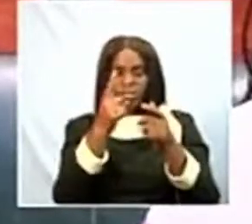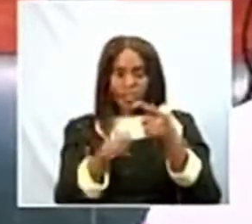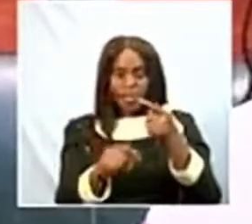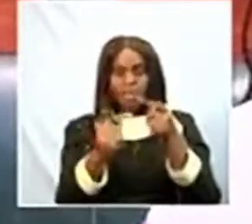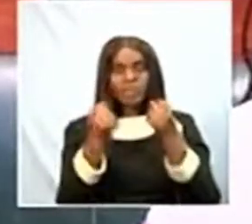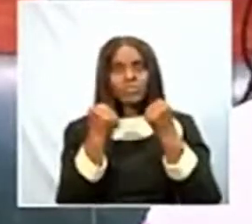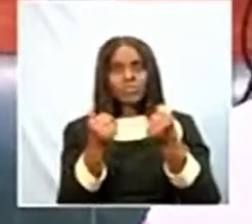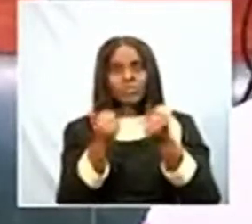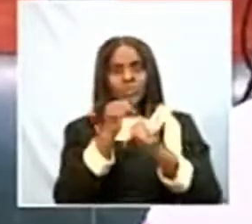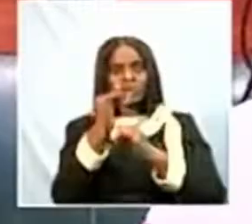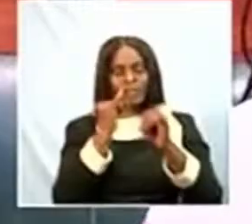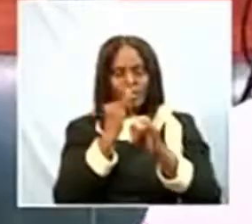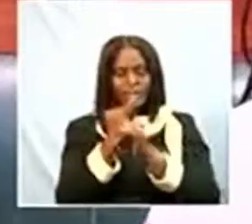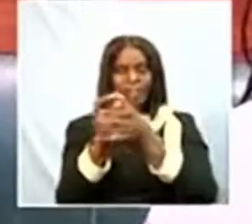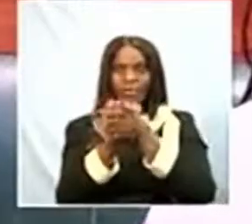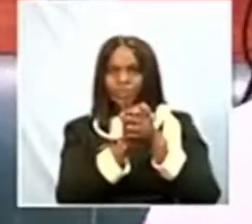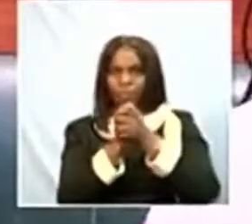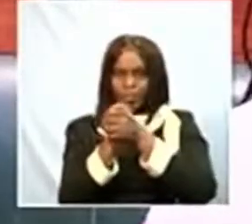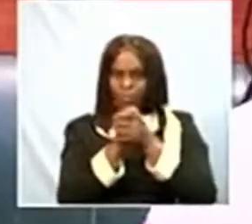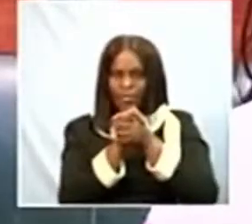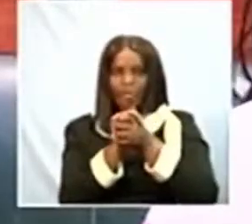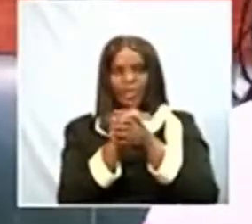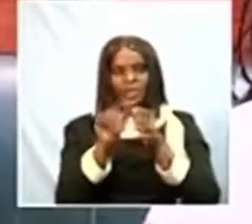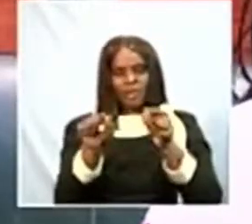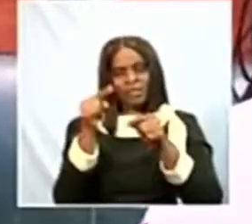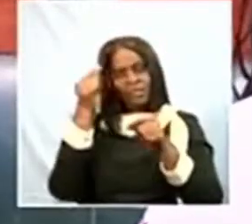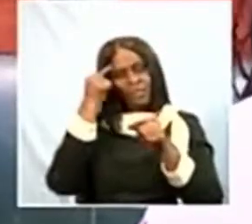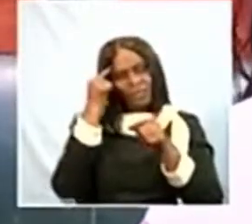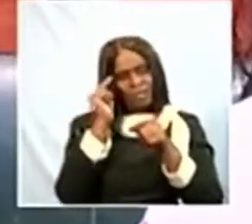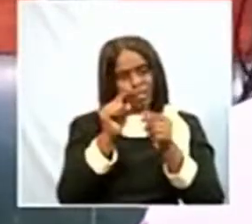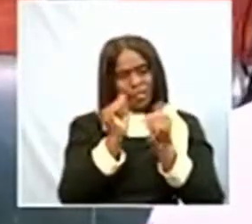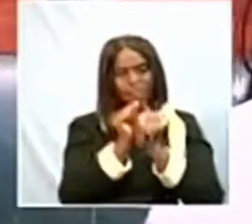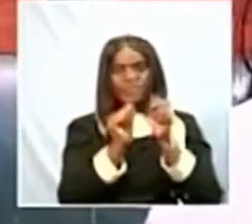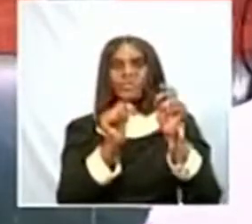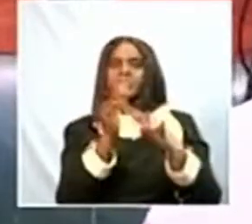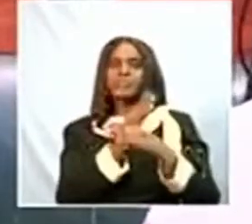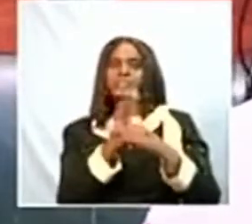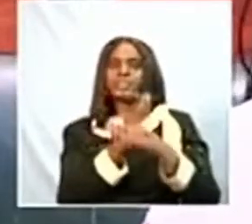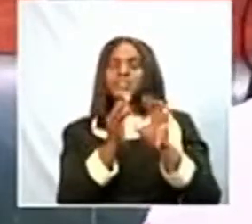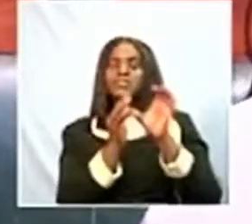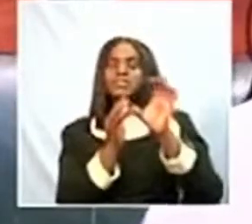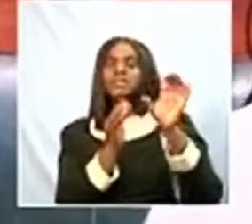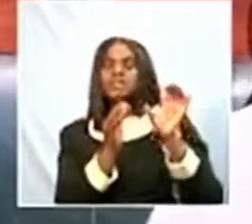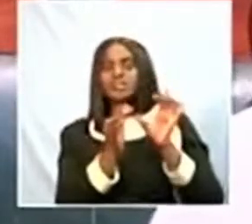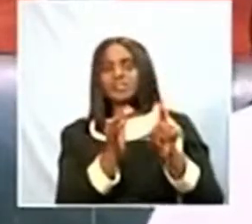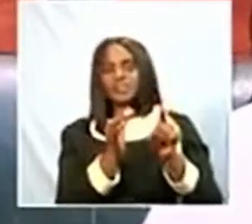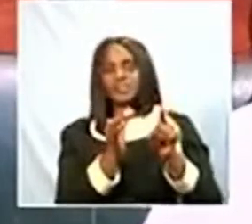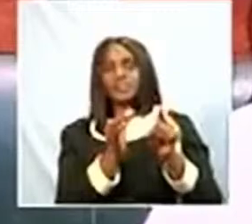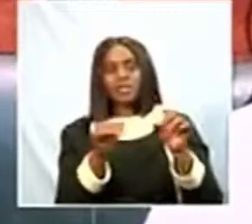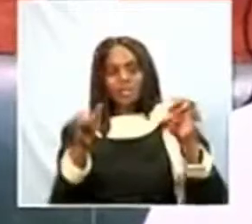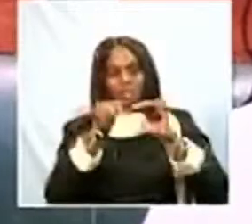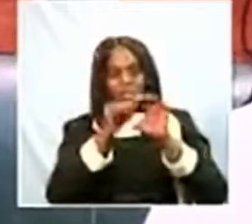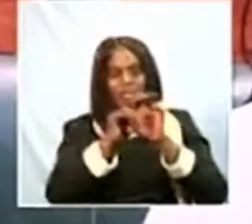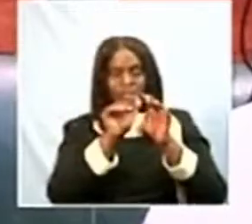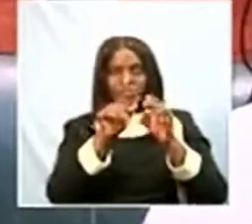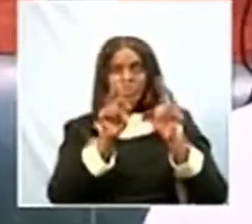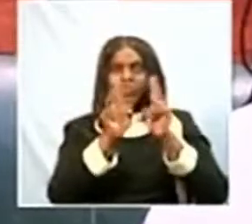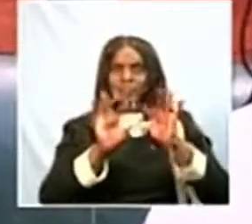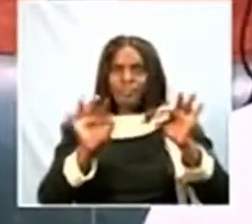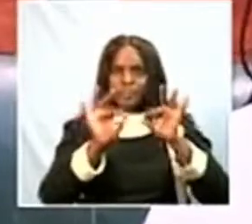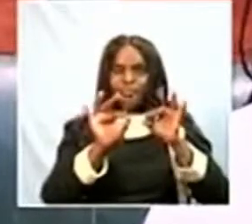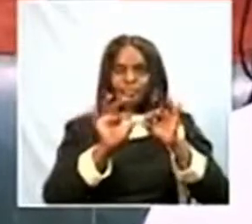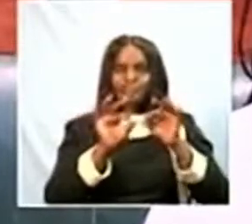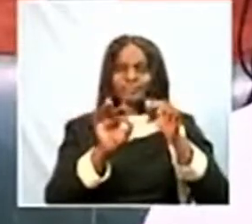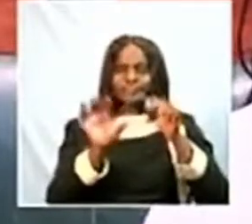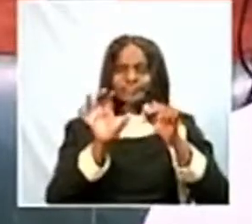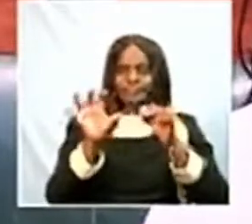strong international cooperation between the governments and the businesses, including the most pollinating